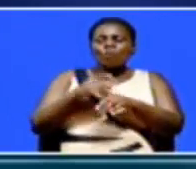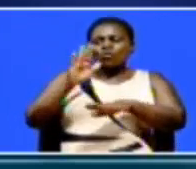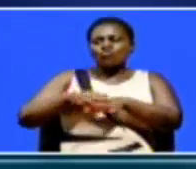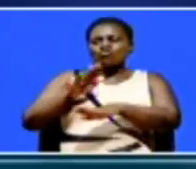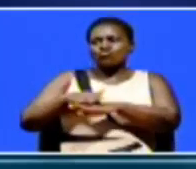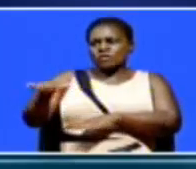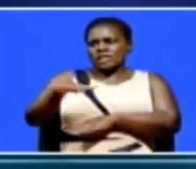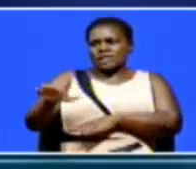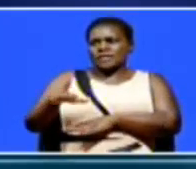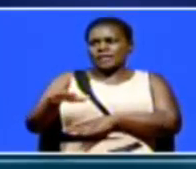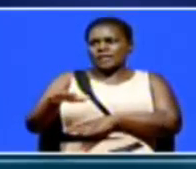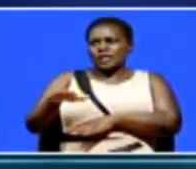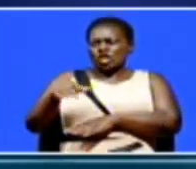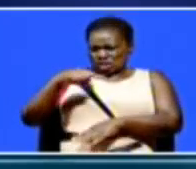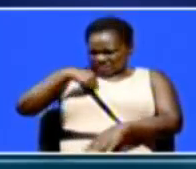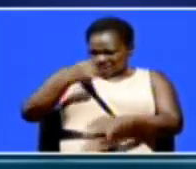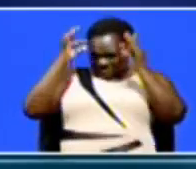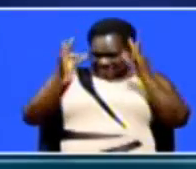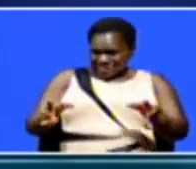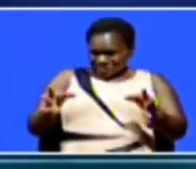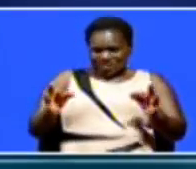place, and it is not a Mutahi Kagwe decision.